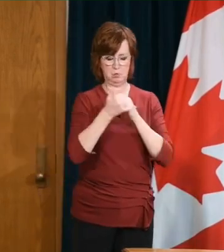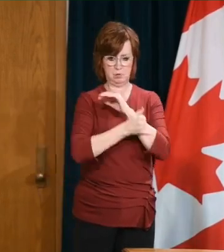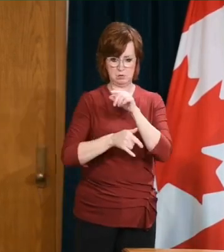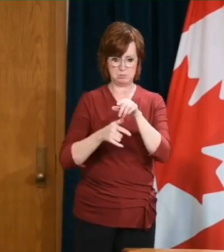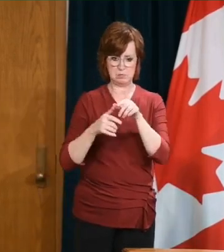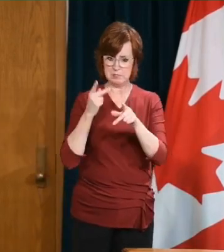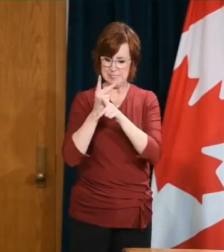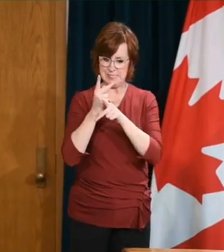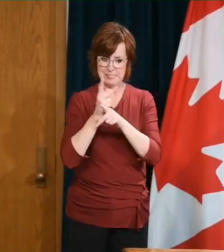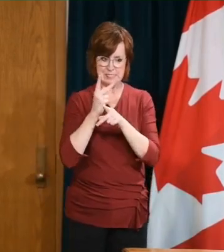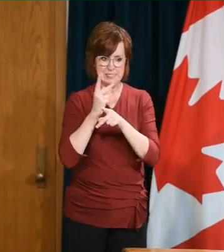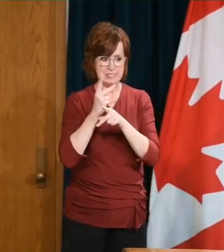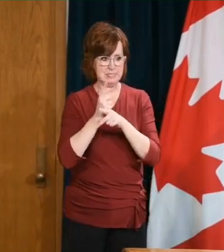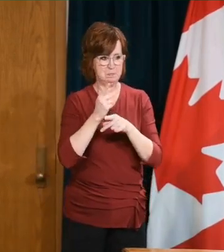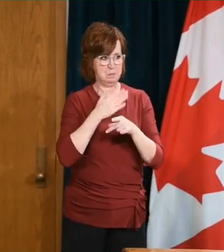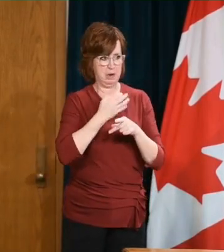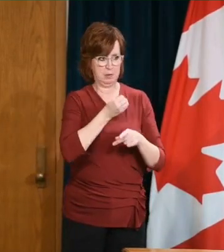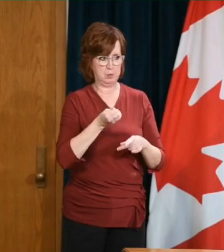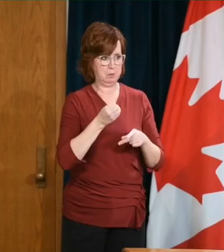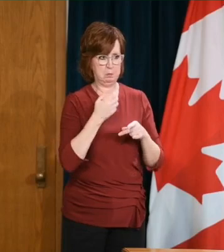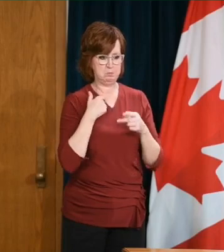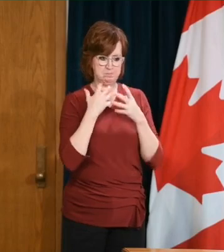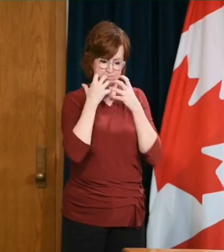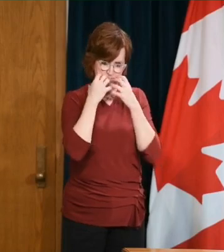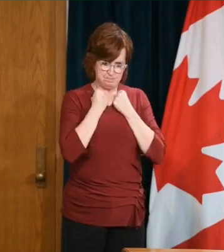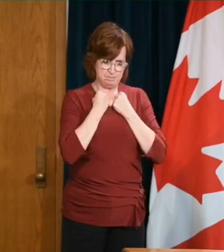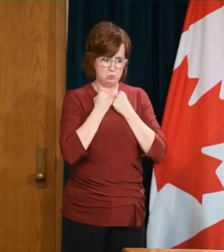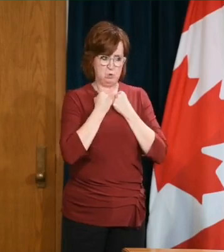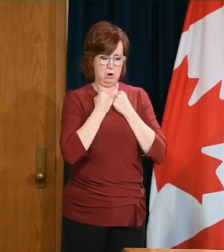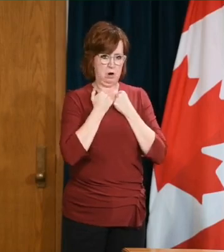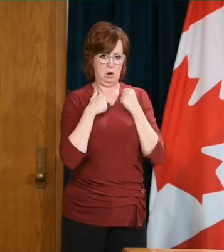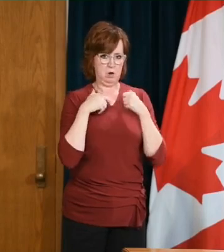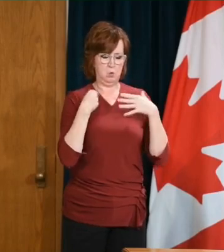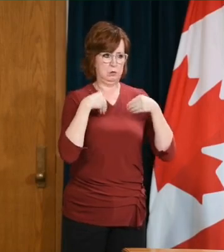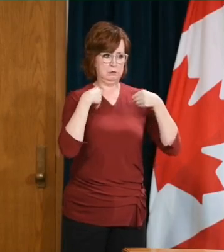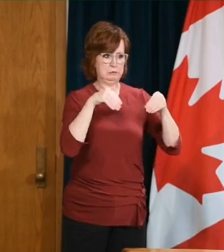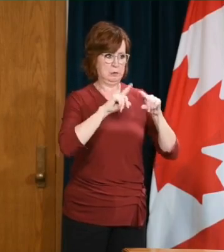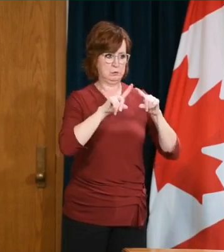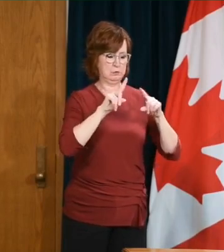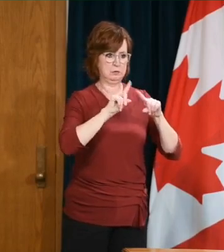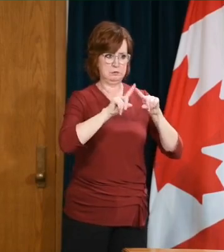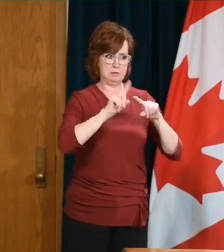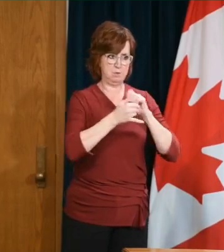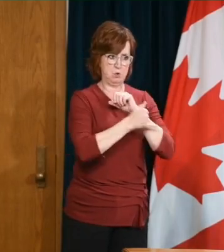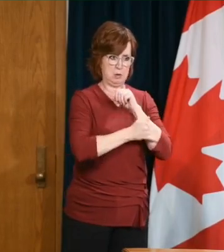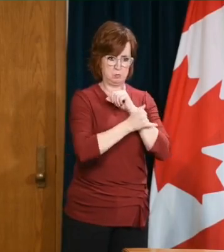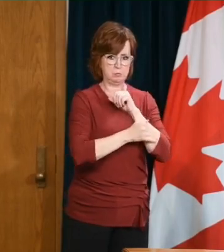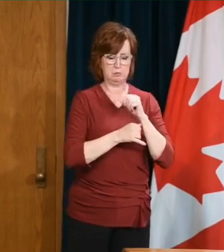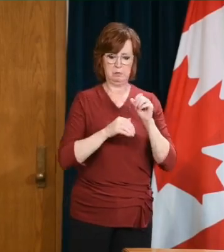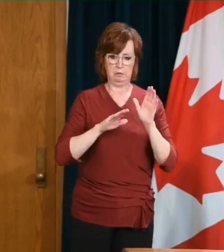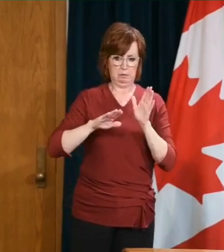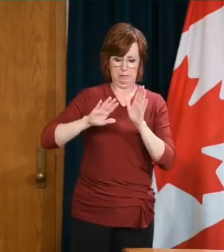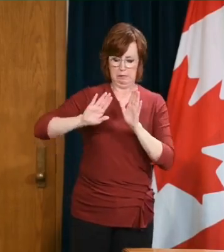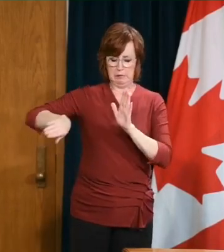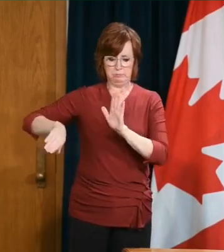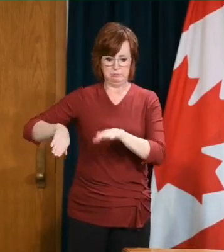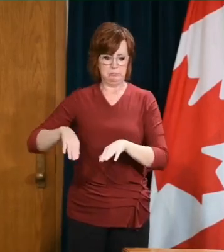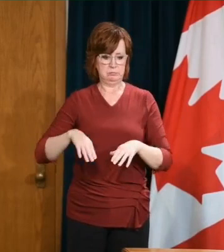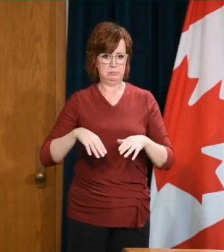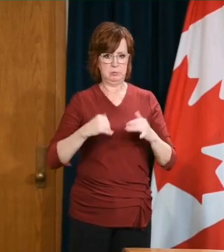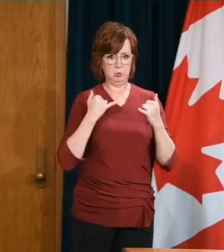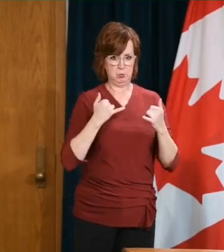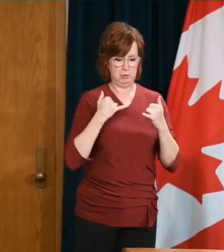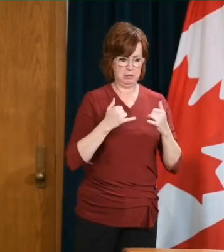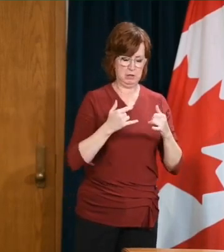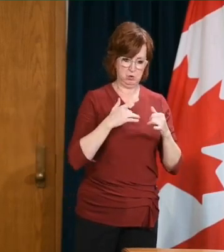for themselves because they need it for good reasons versus sending it elsewhere? Yeah, and not for today's reasons.